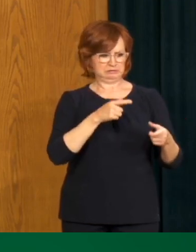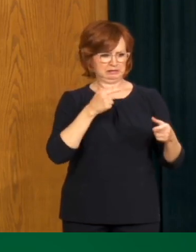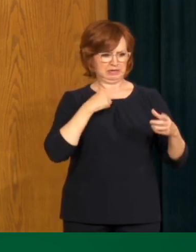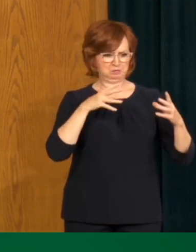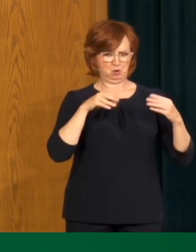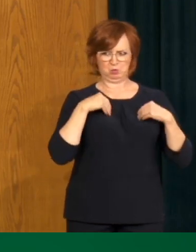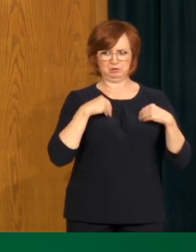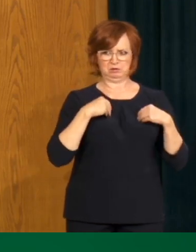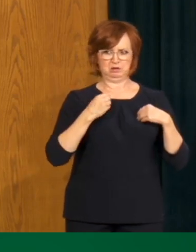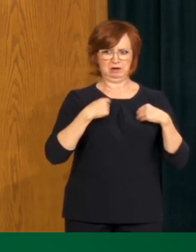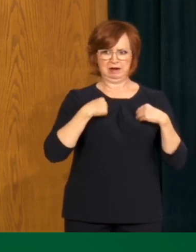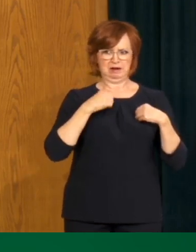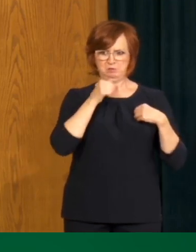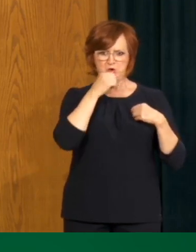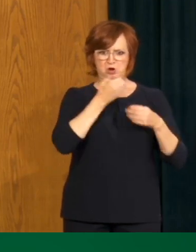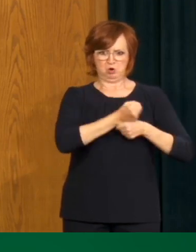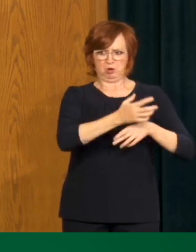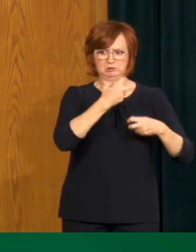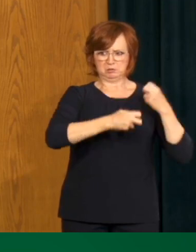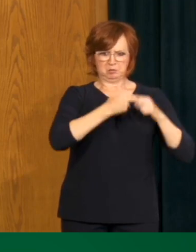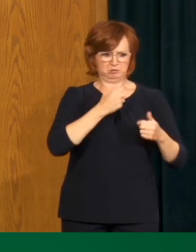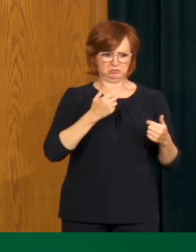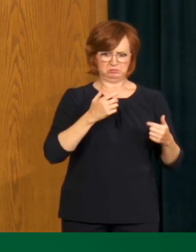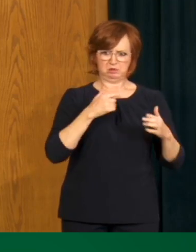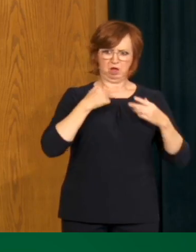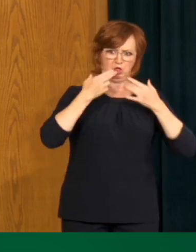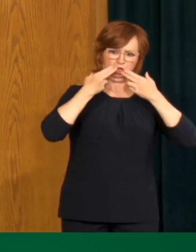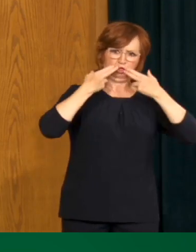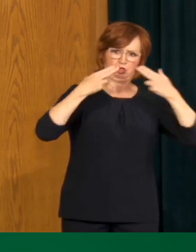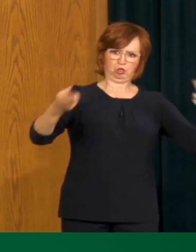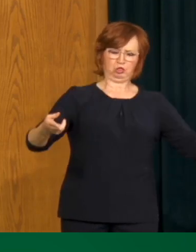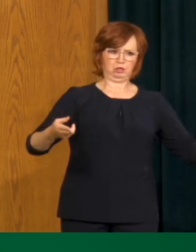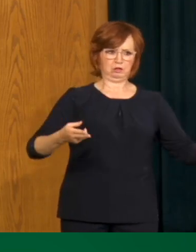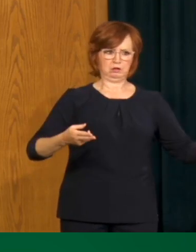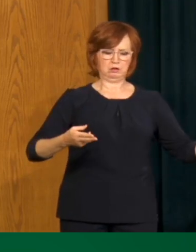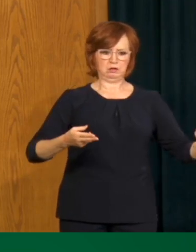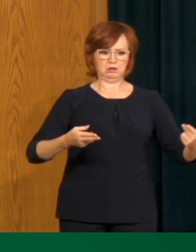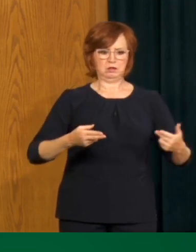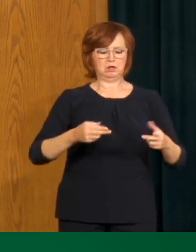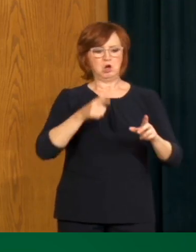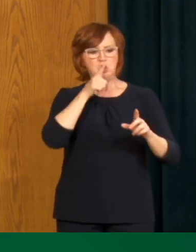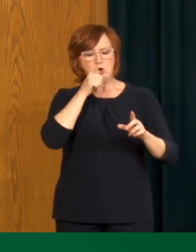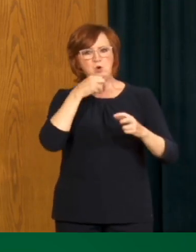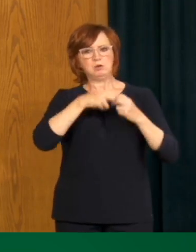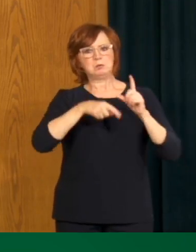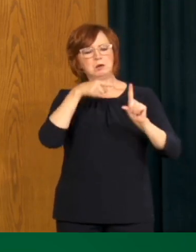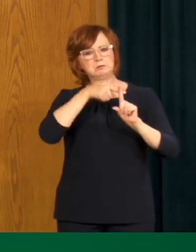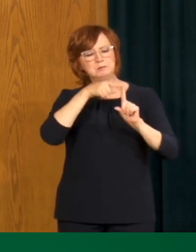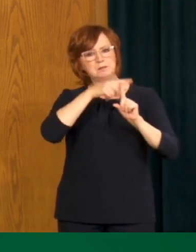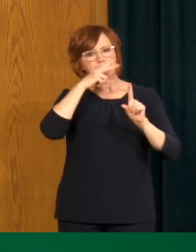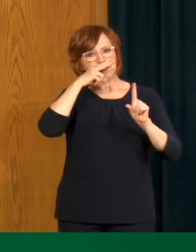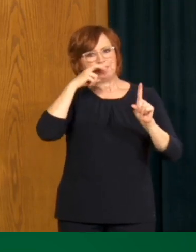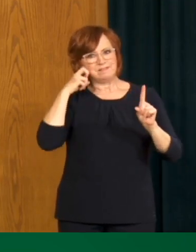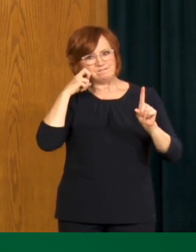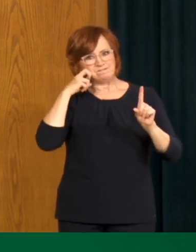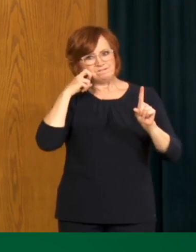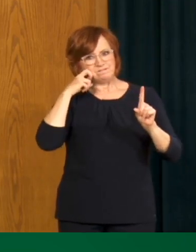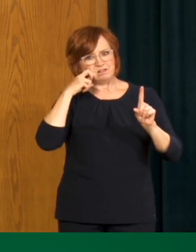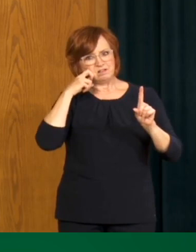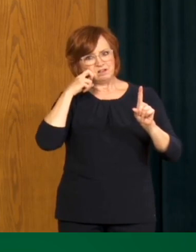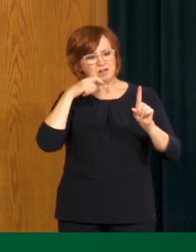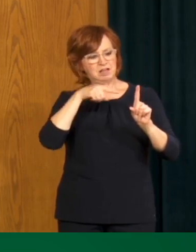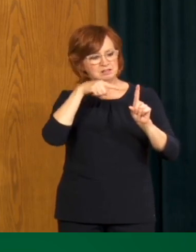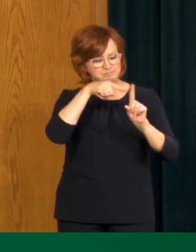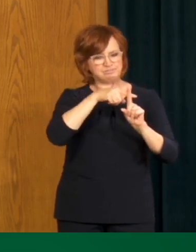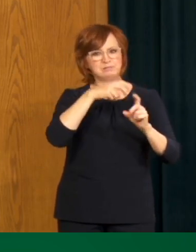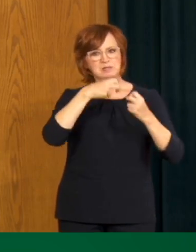the problem, it's the people that are stealing the vehicles. Well, the same holds true in the case of firearms. It's not the law-abiding firearms owners that are the issue. It's the people that